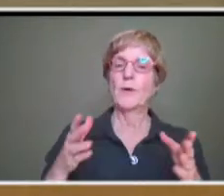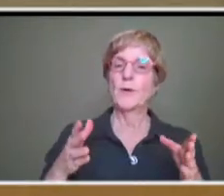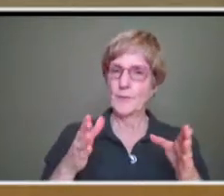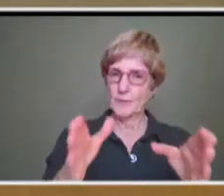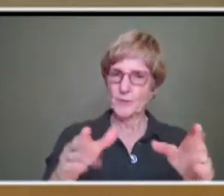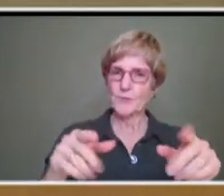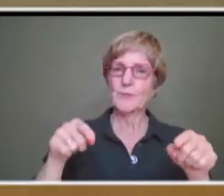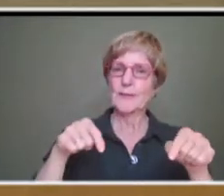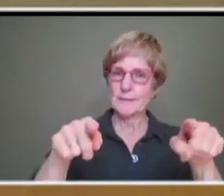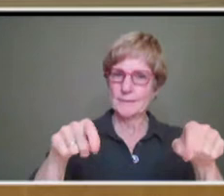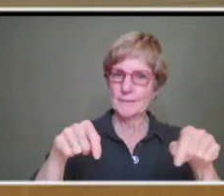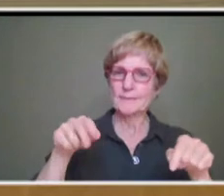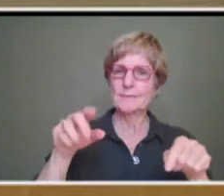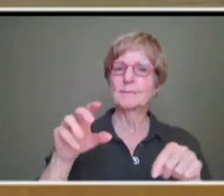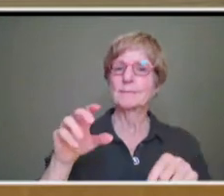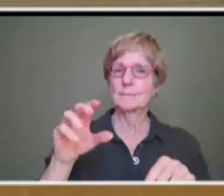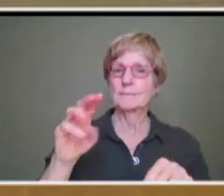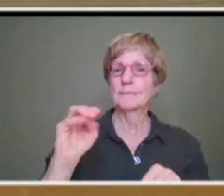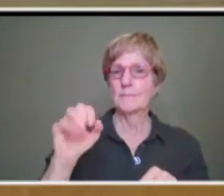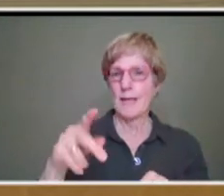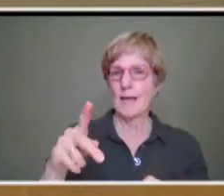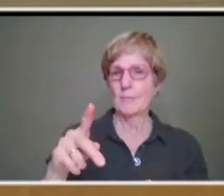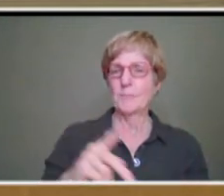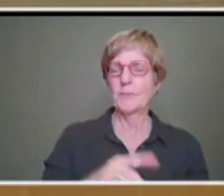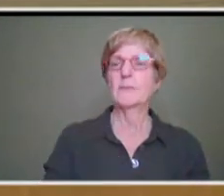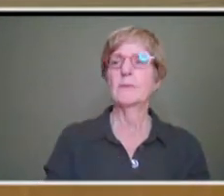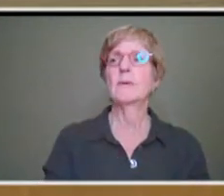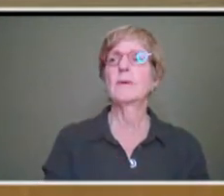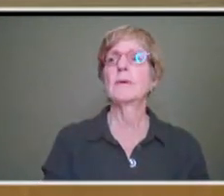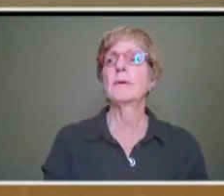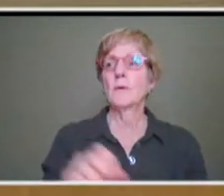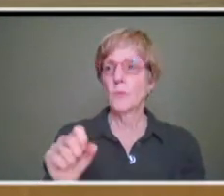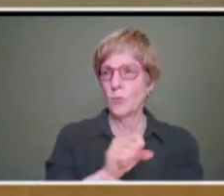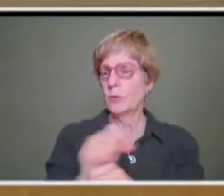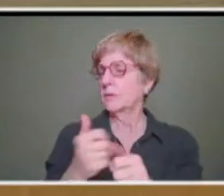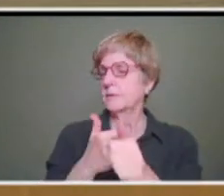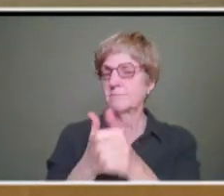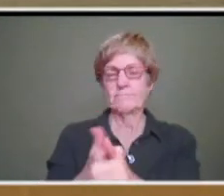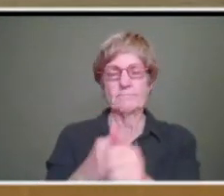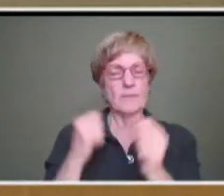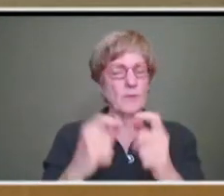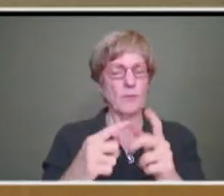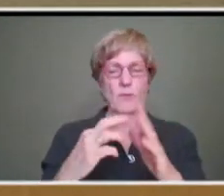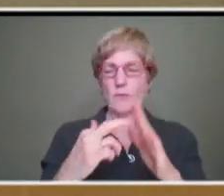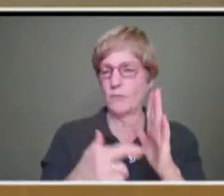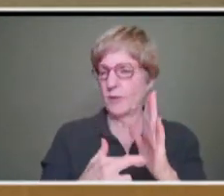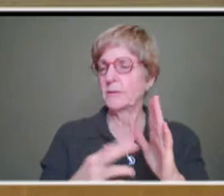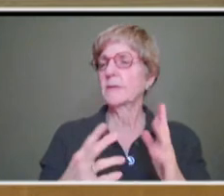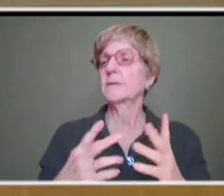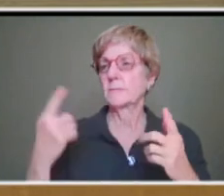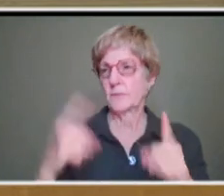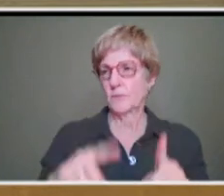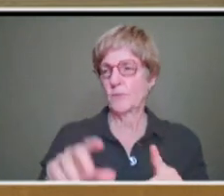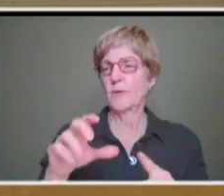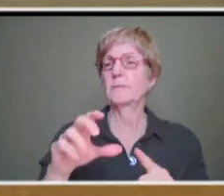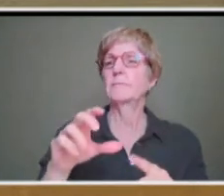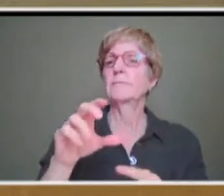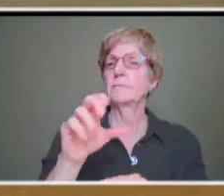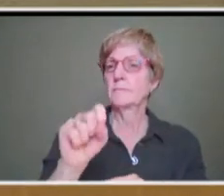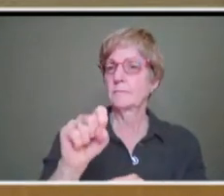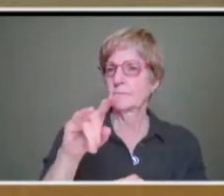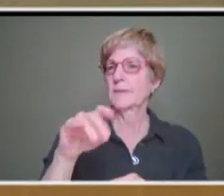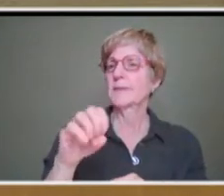streetscape map streets map as well we would work and comply with all those regulations whenever the site is redeveloped